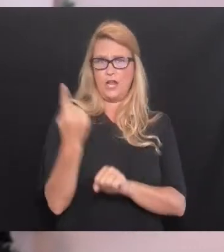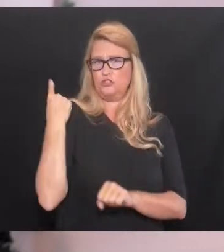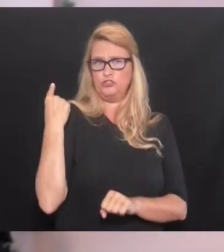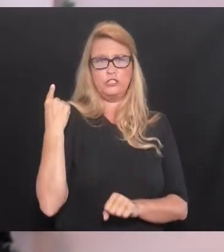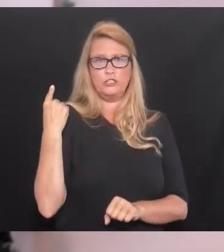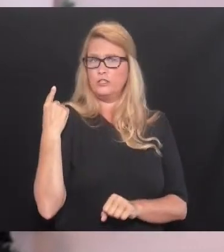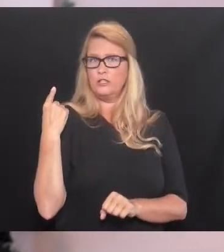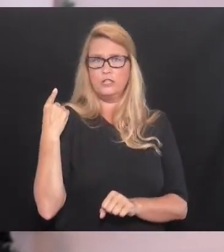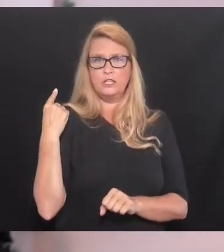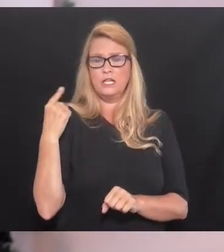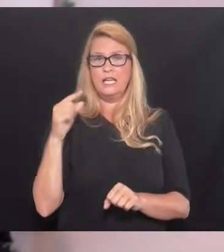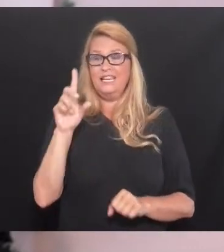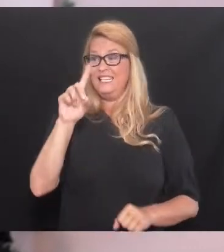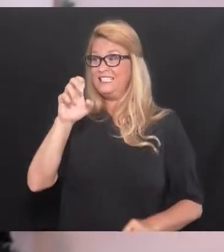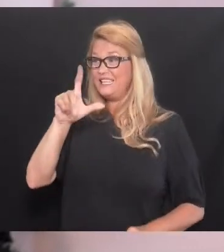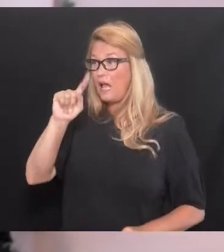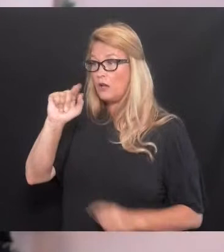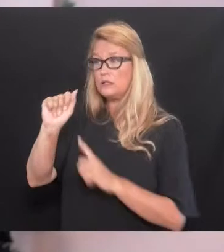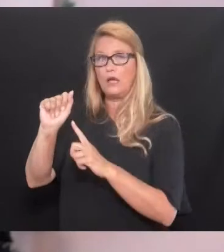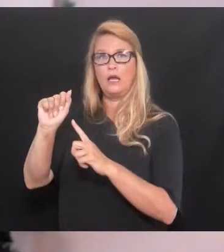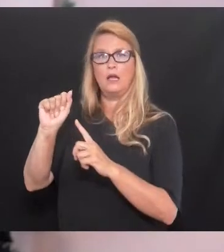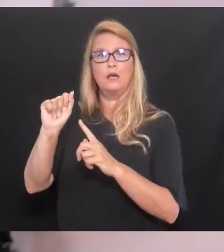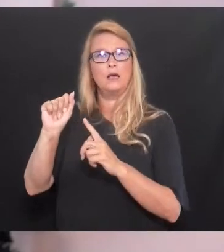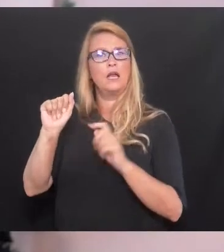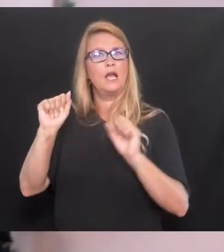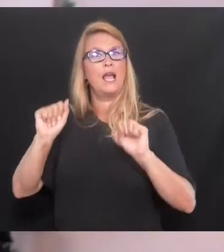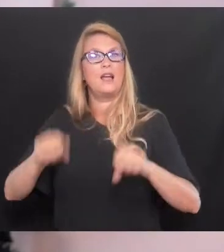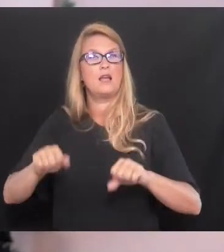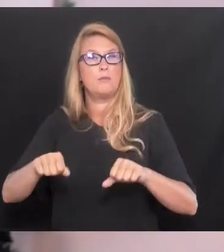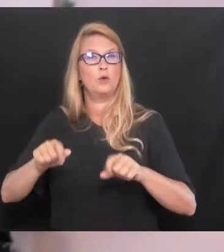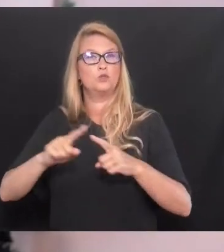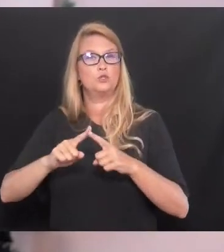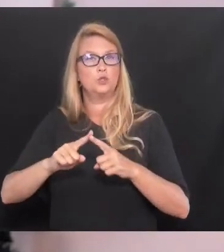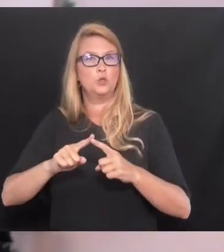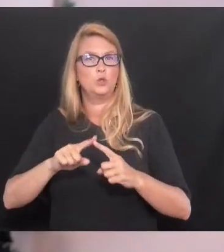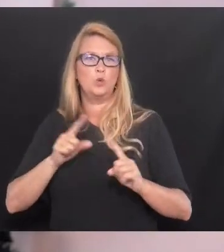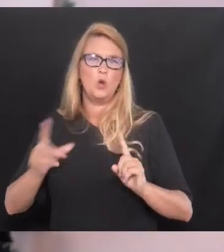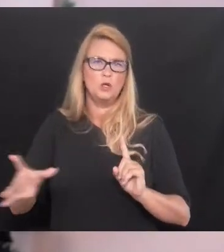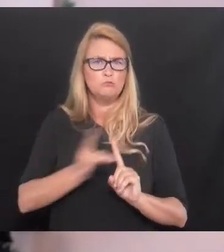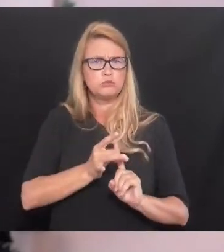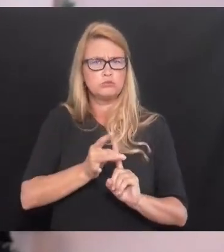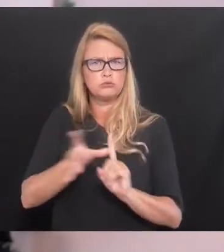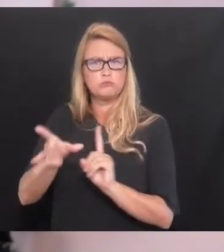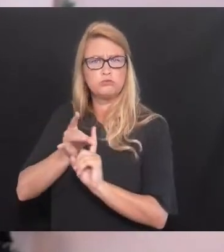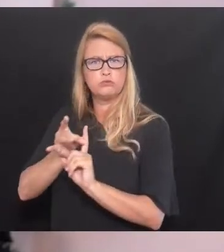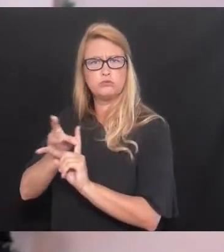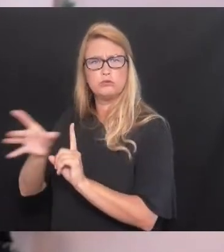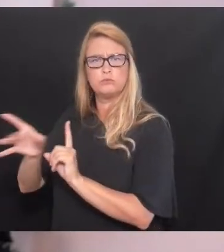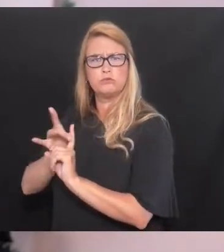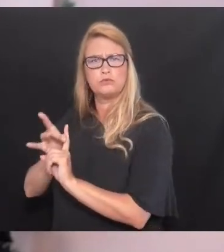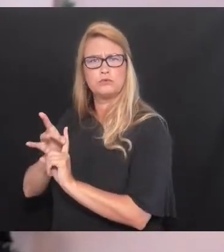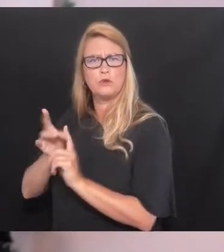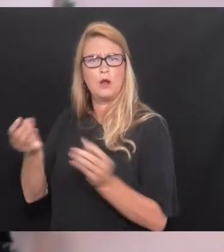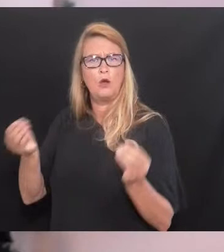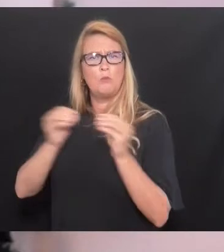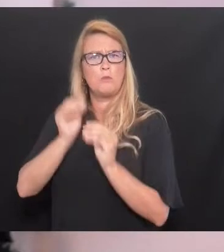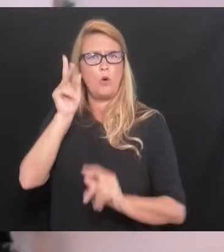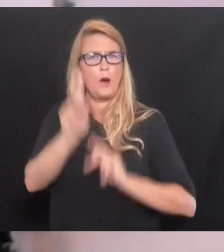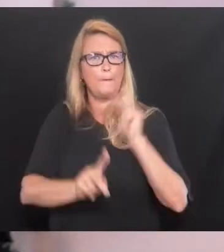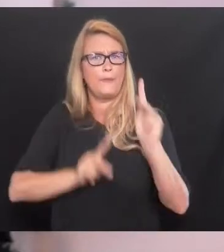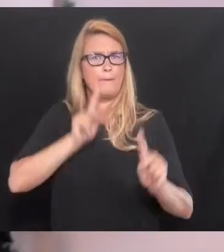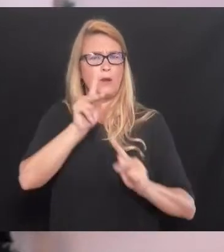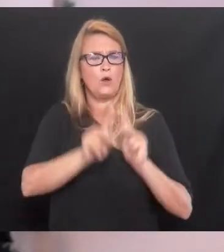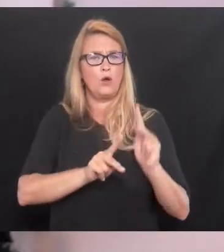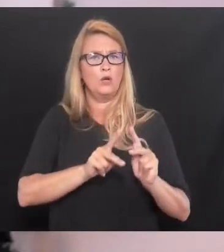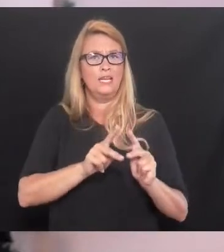It is much more capable of infecting people. It has much more concentration of virus in